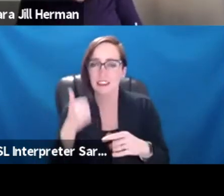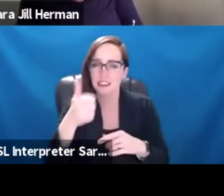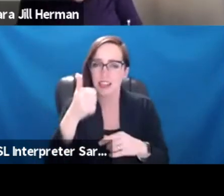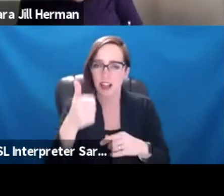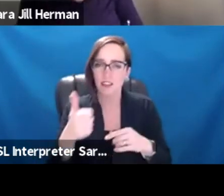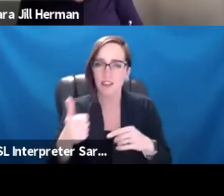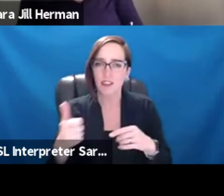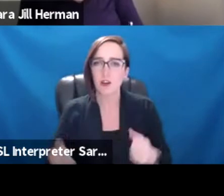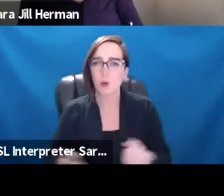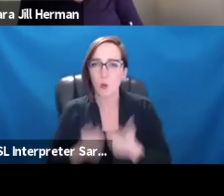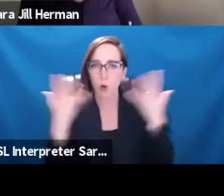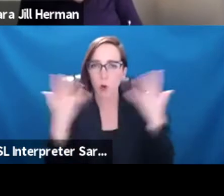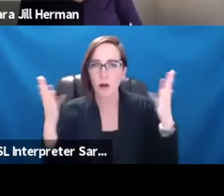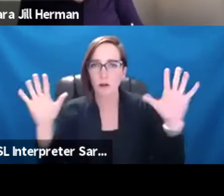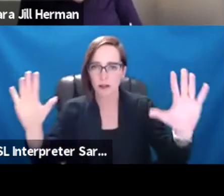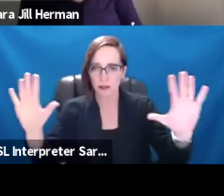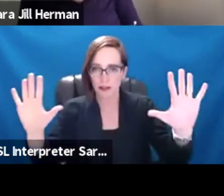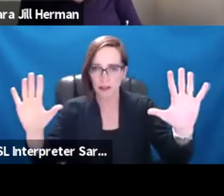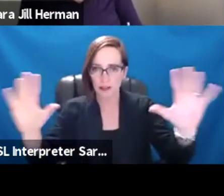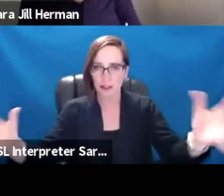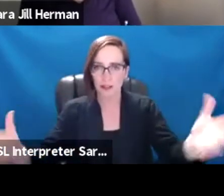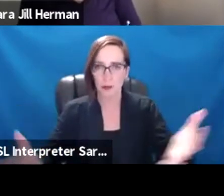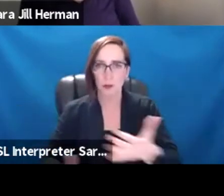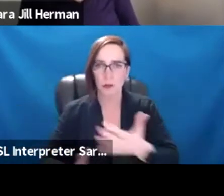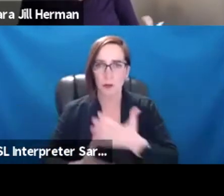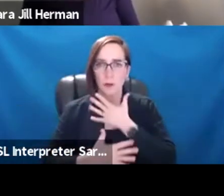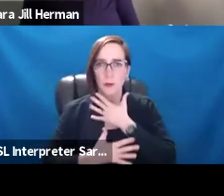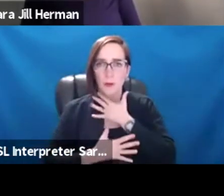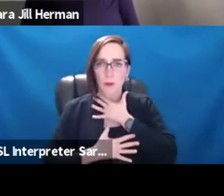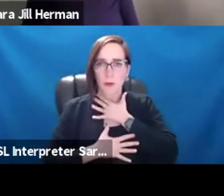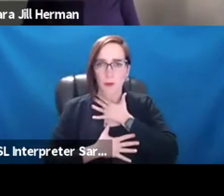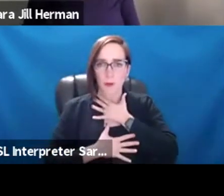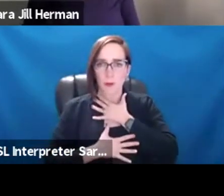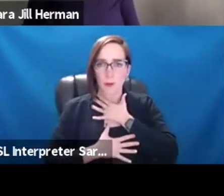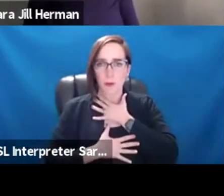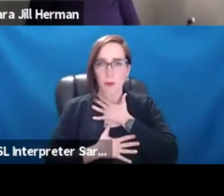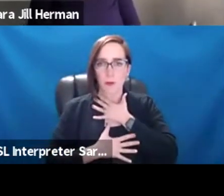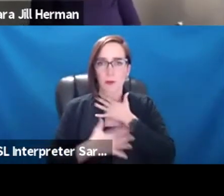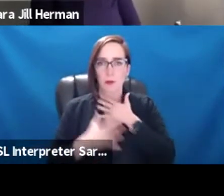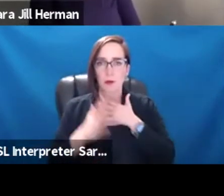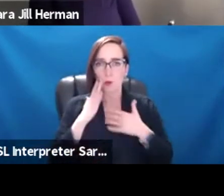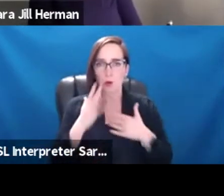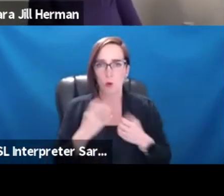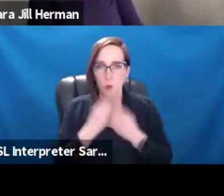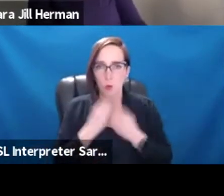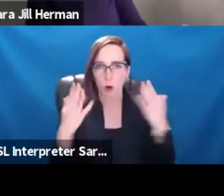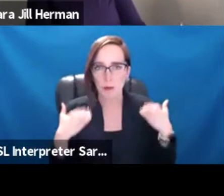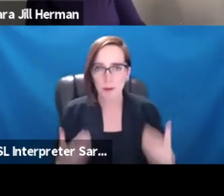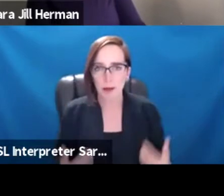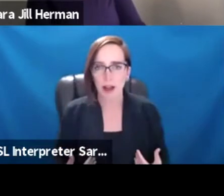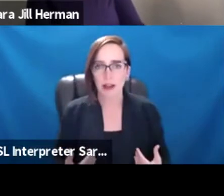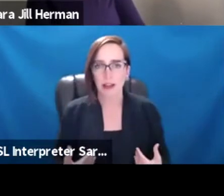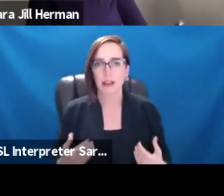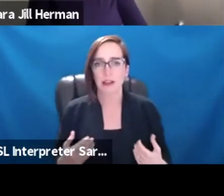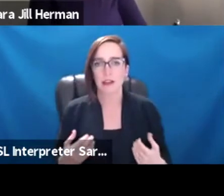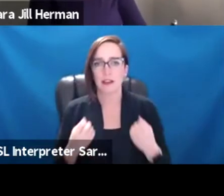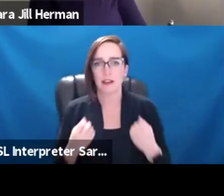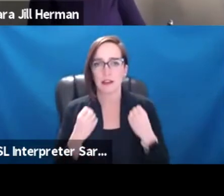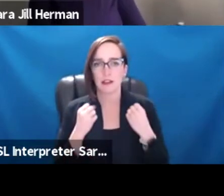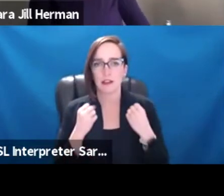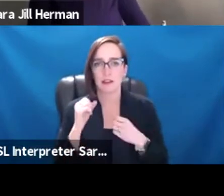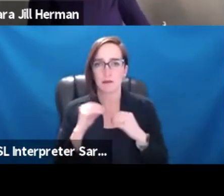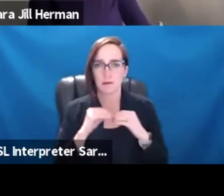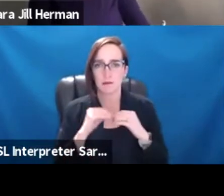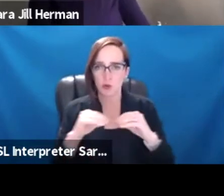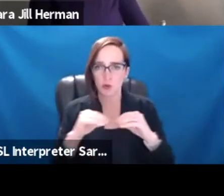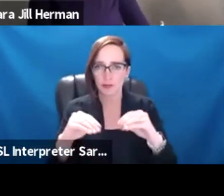warm the body. We're going to warm the body with movement, with rocking, with gentle care. The body